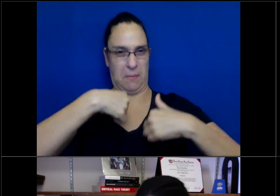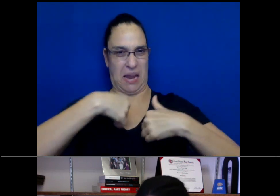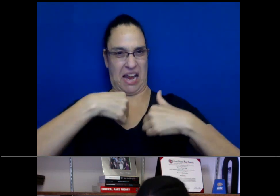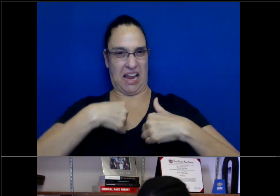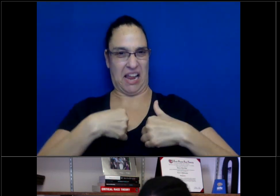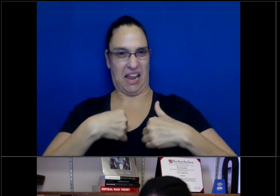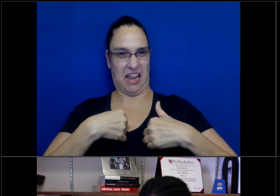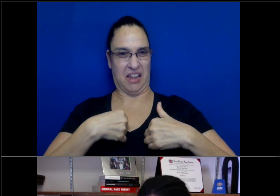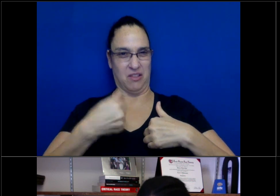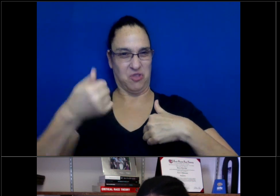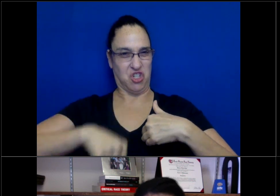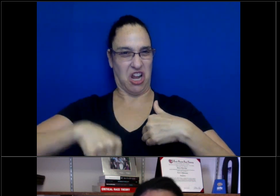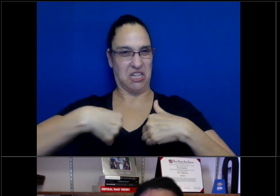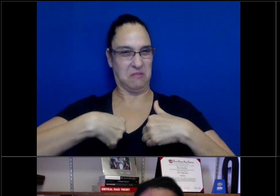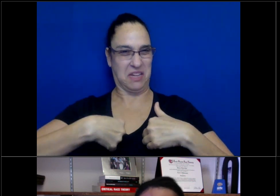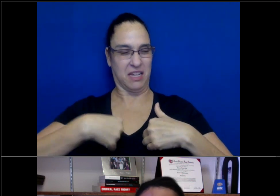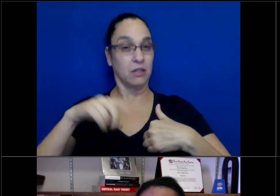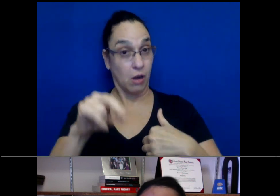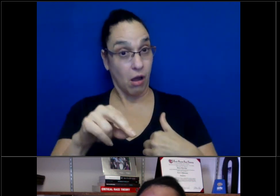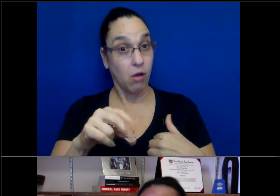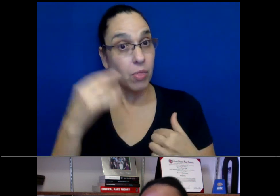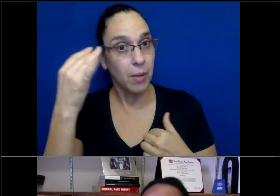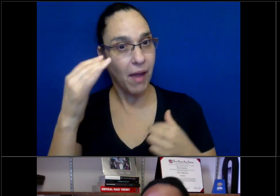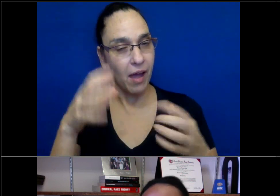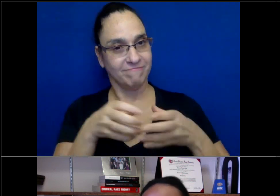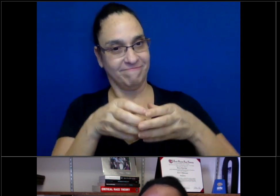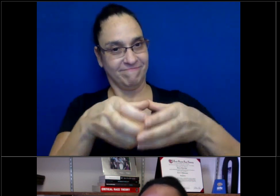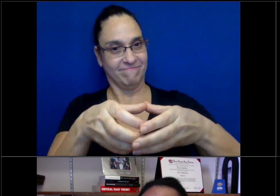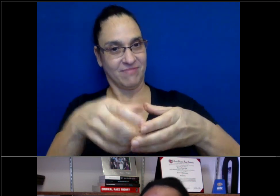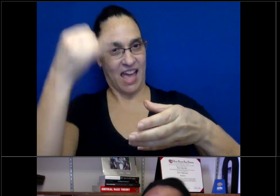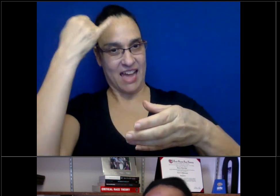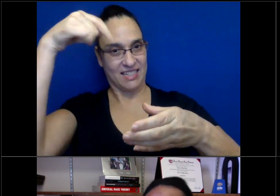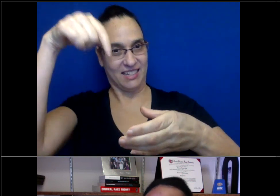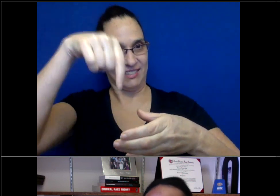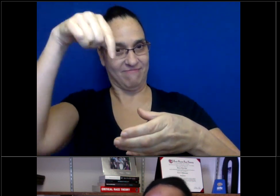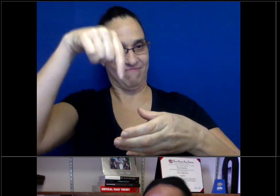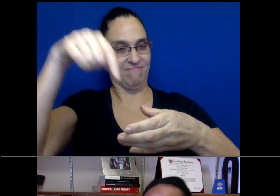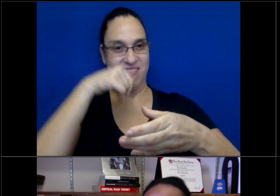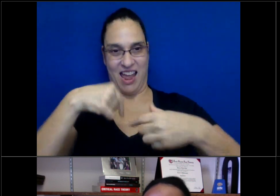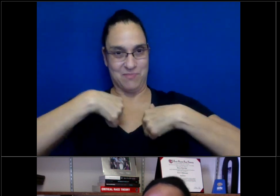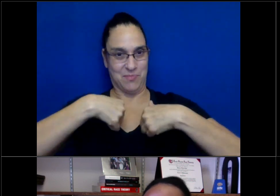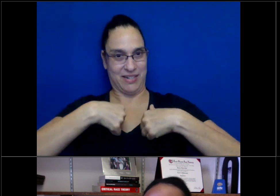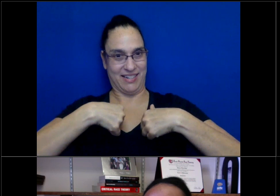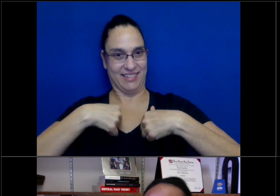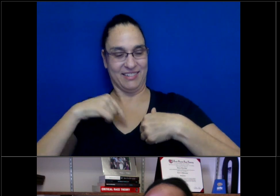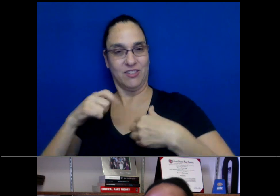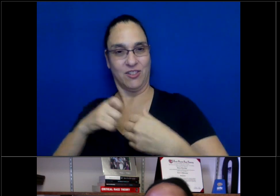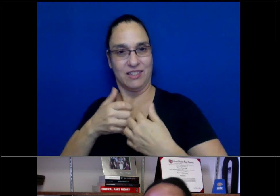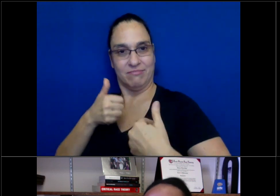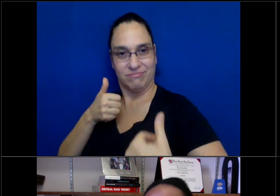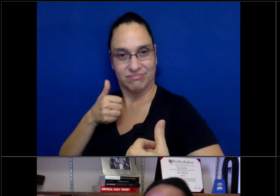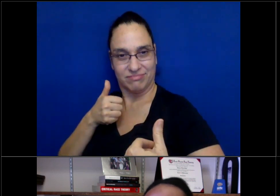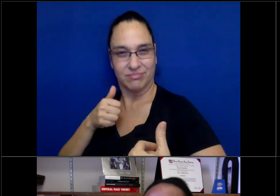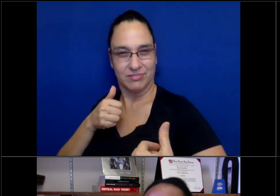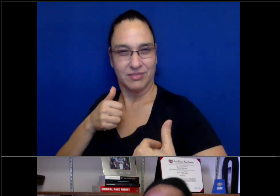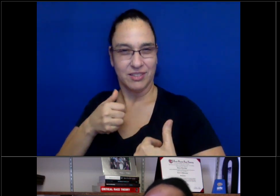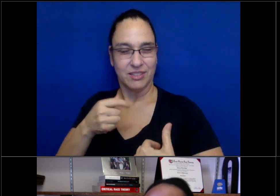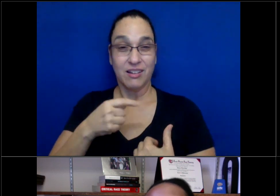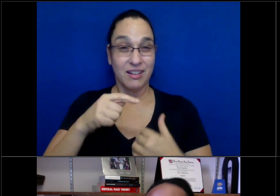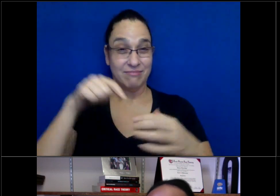I welcome, when I work with students, undergraduates send me stuff. Sometimes high school kids send me stuff. It's all about ideas. It's